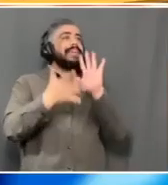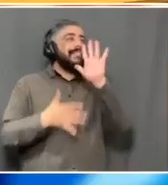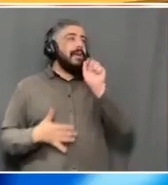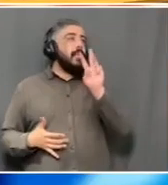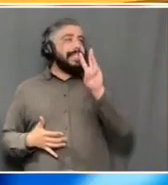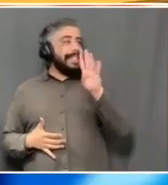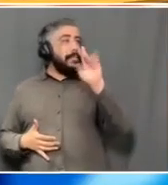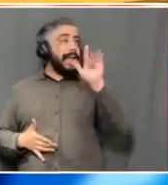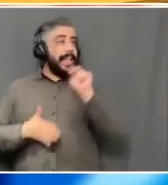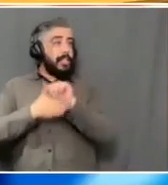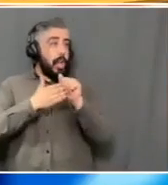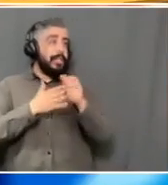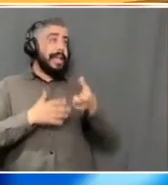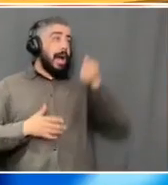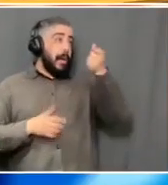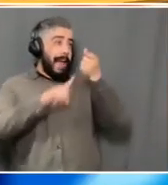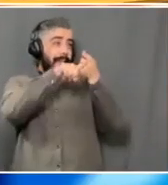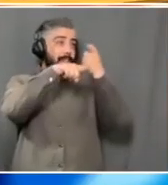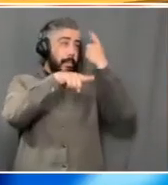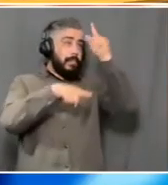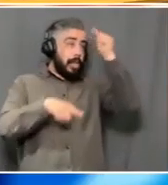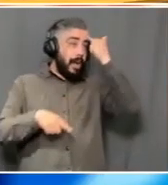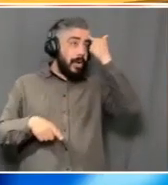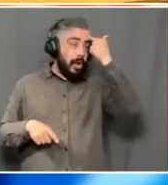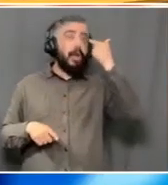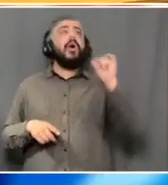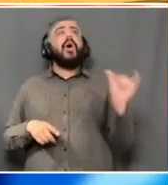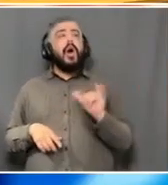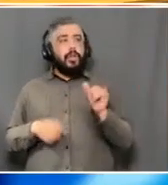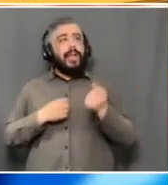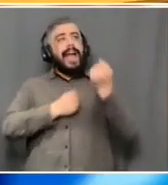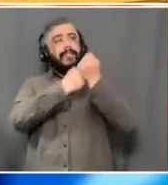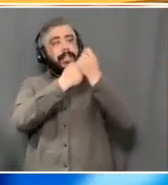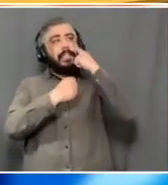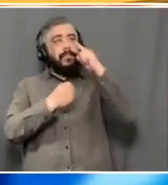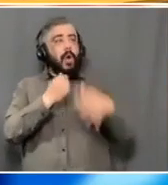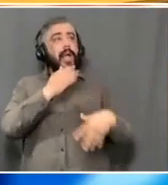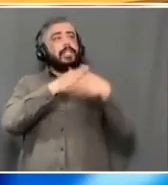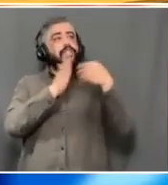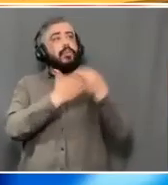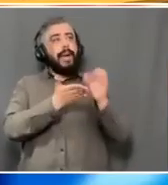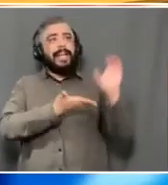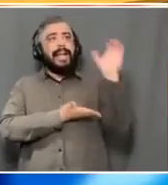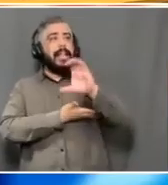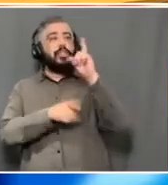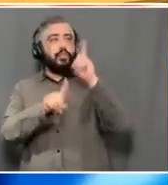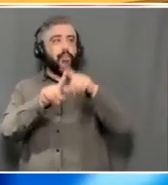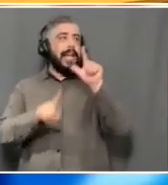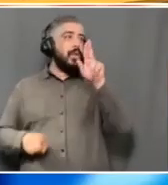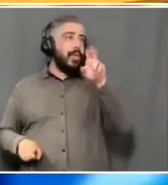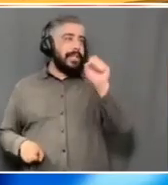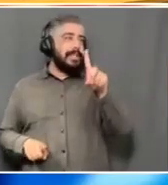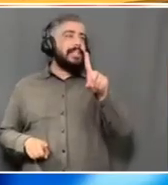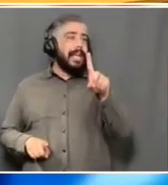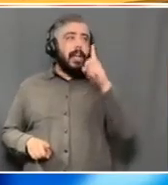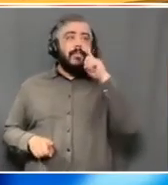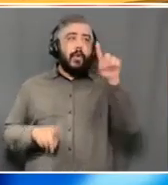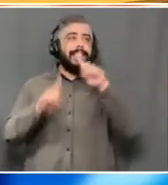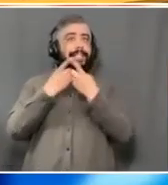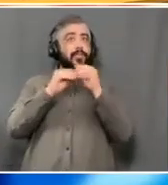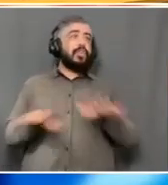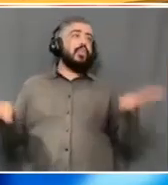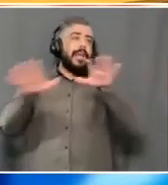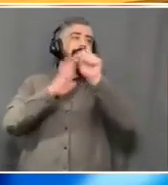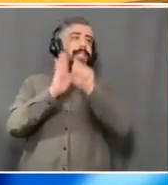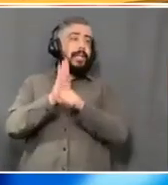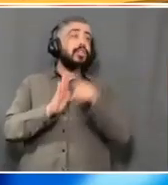that was held back by the governor, as well as advocacy for additional funds to be allocated to LA Unified and to districts across the state. So you're bringing